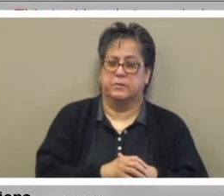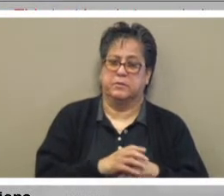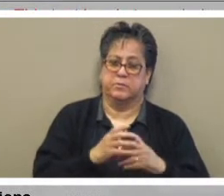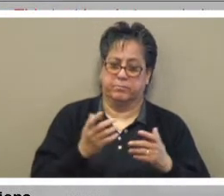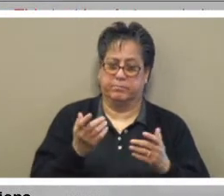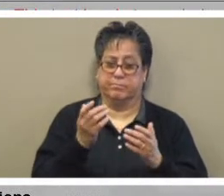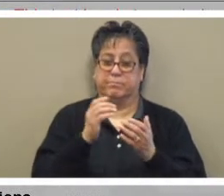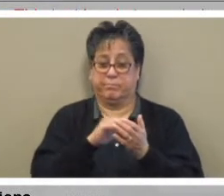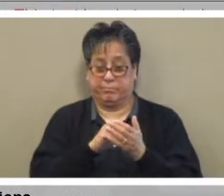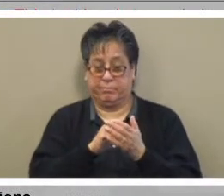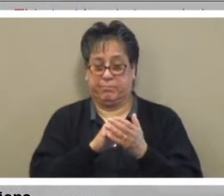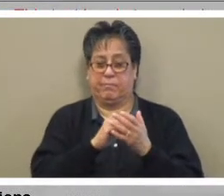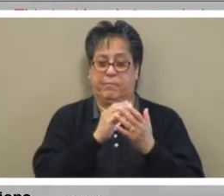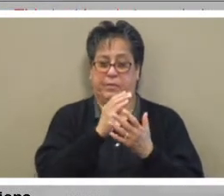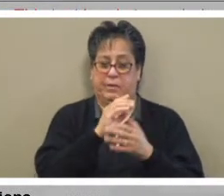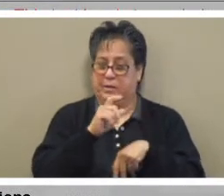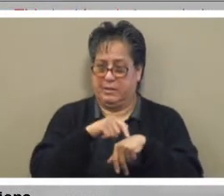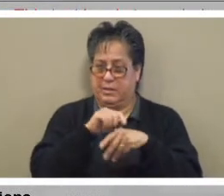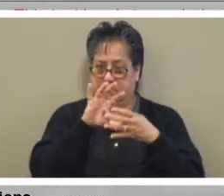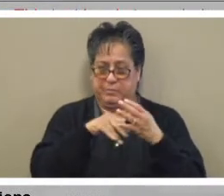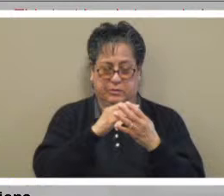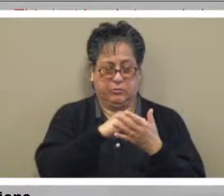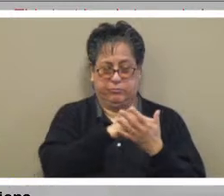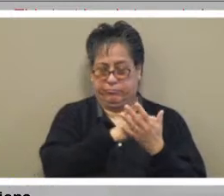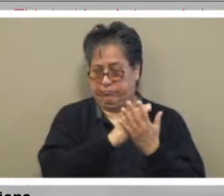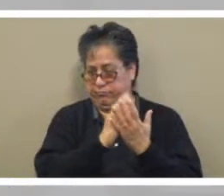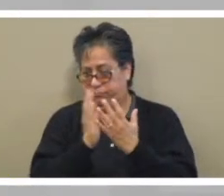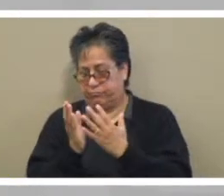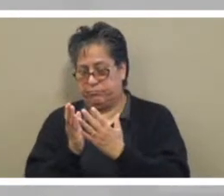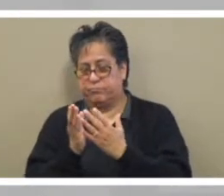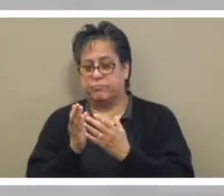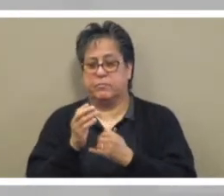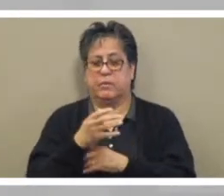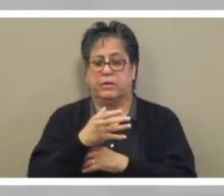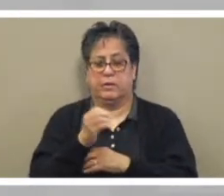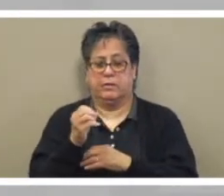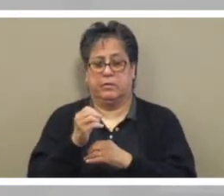So here again, this is the overall timeline, and then here are the final